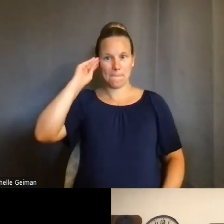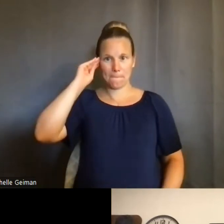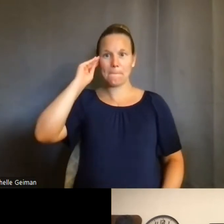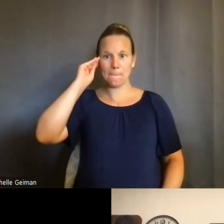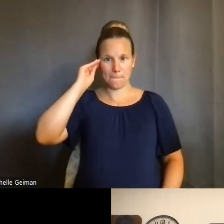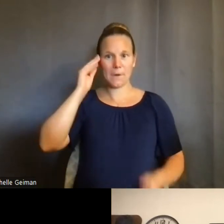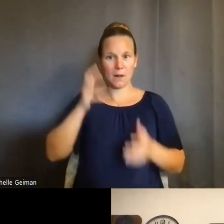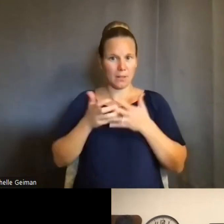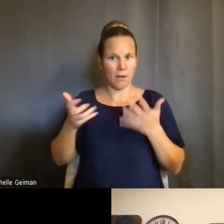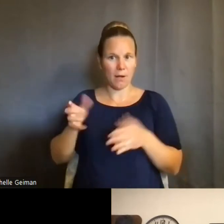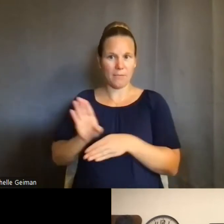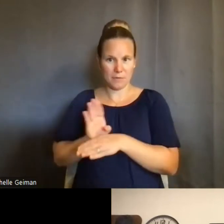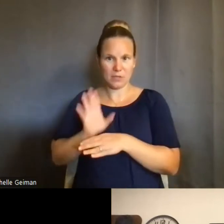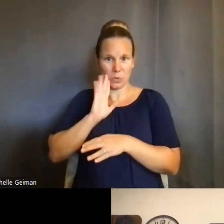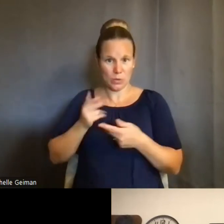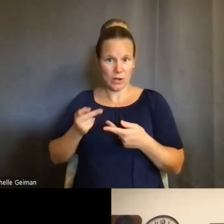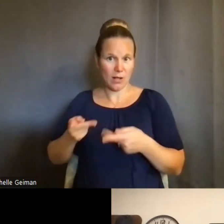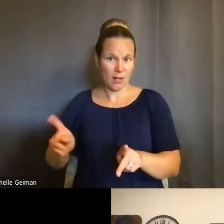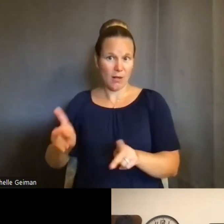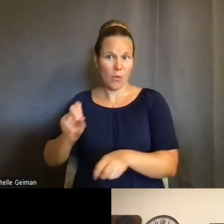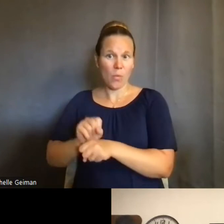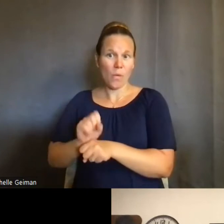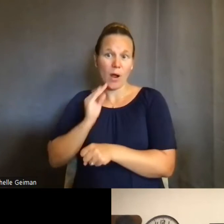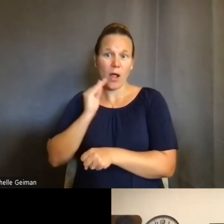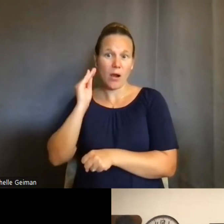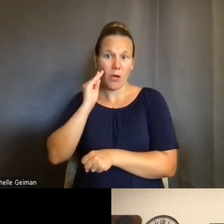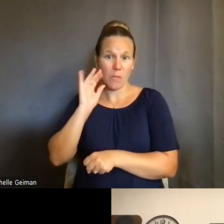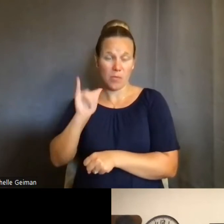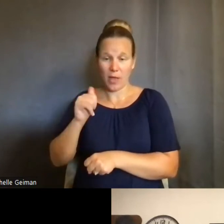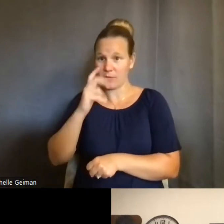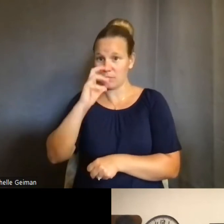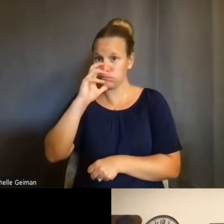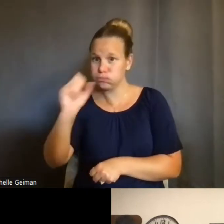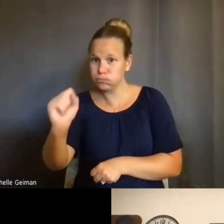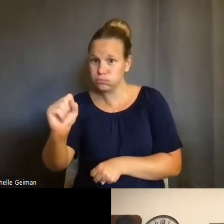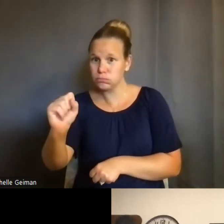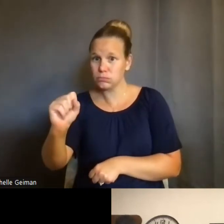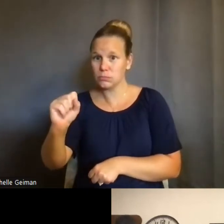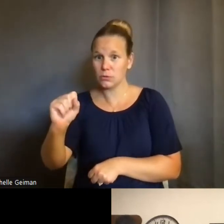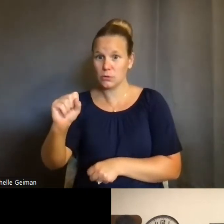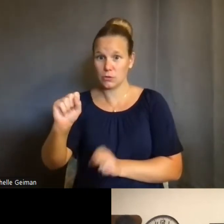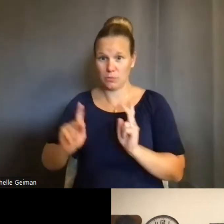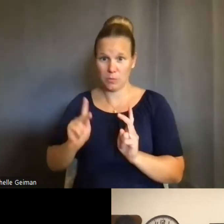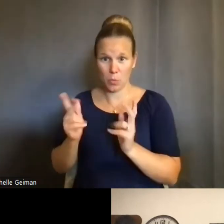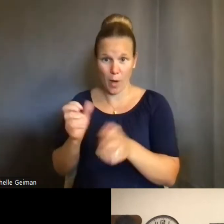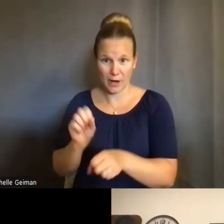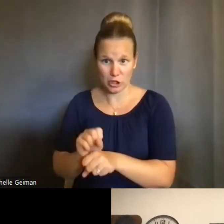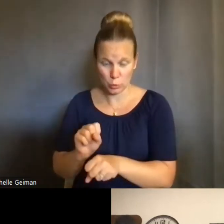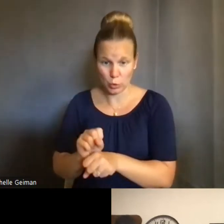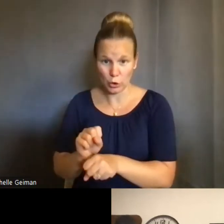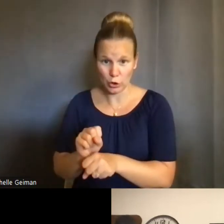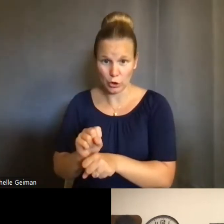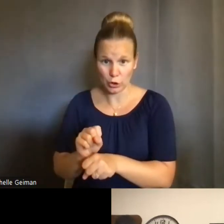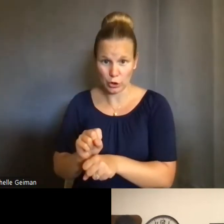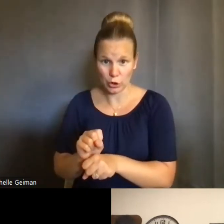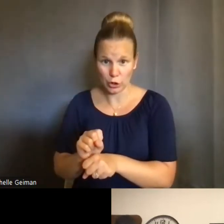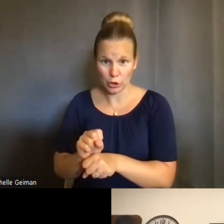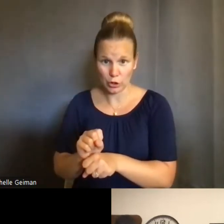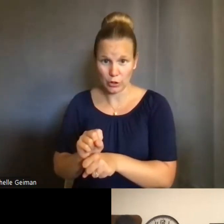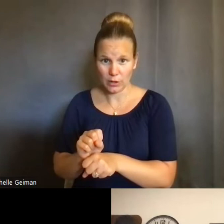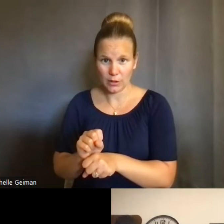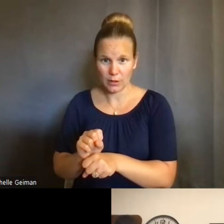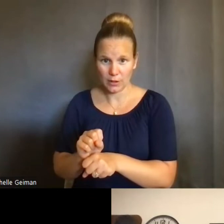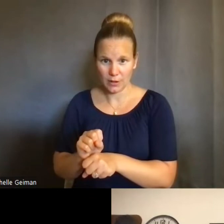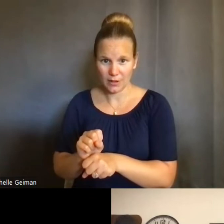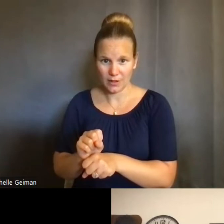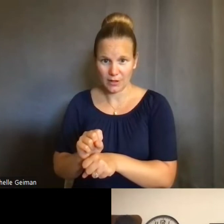allow you to work from home. That's enticing to employees. So it's really a matter of people being led away